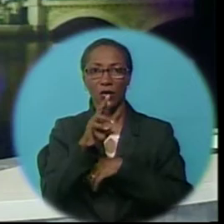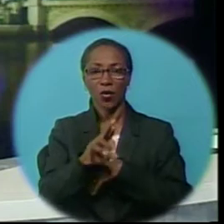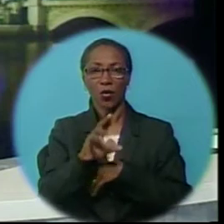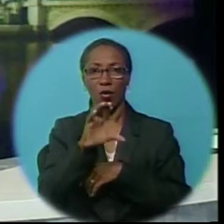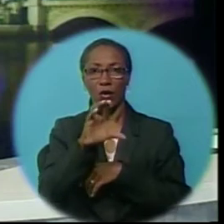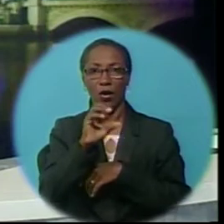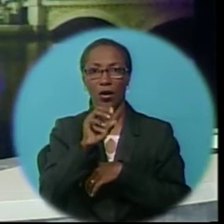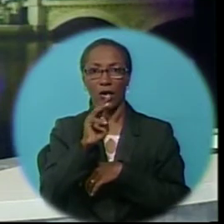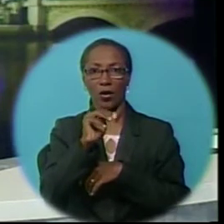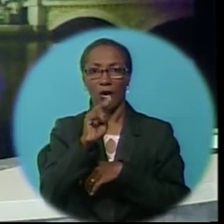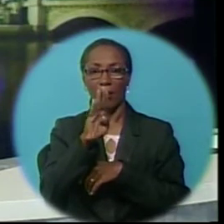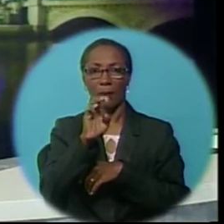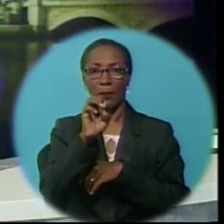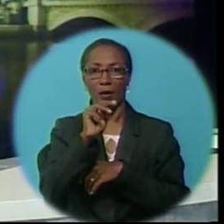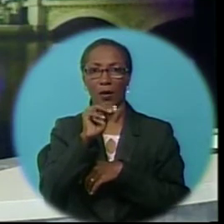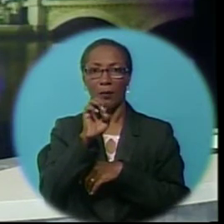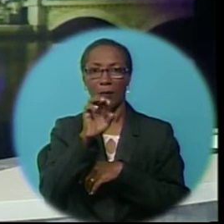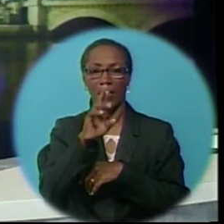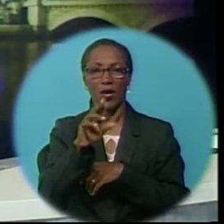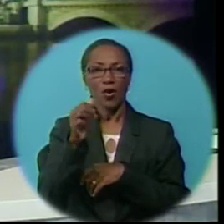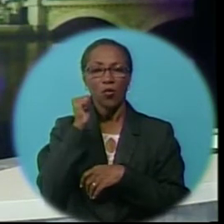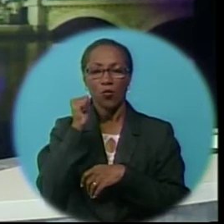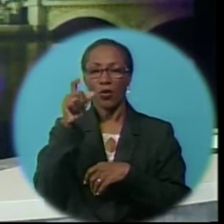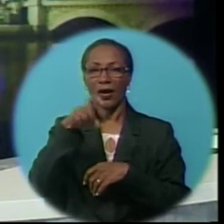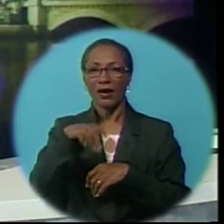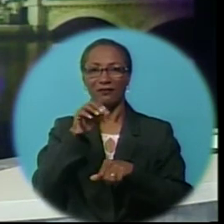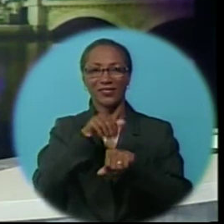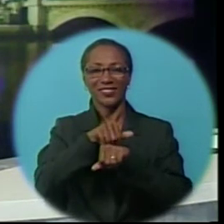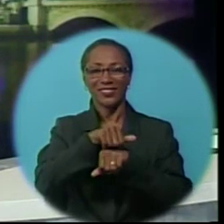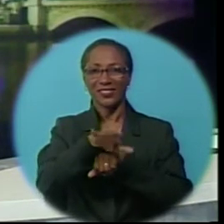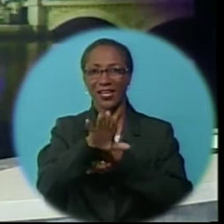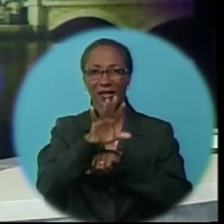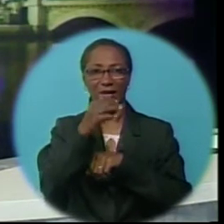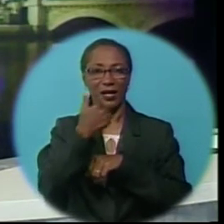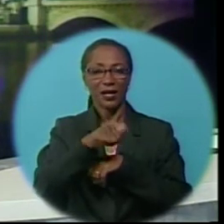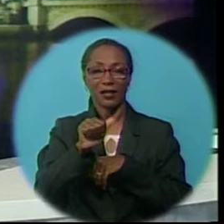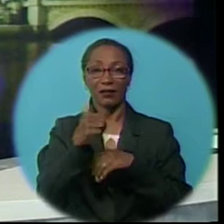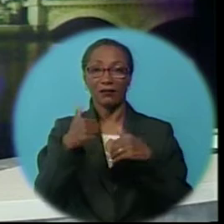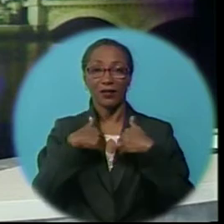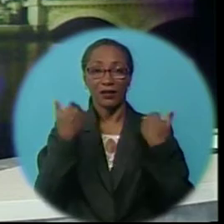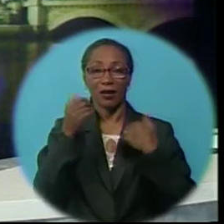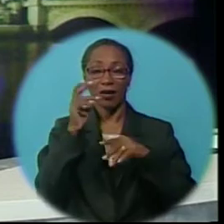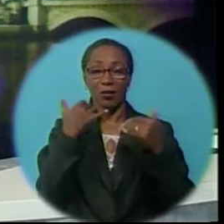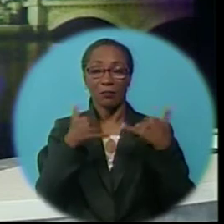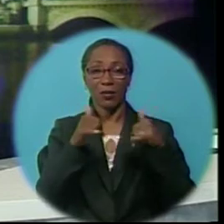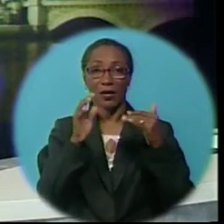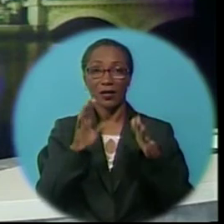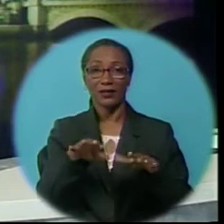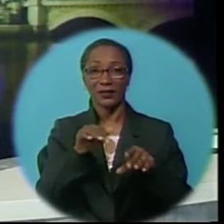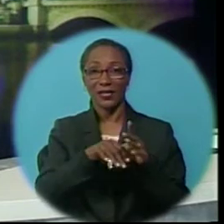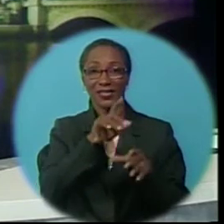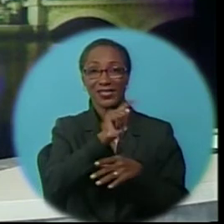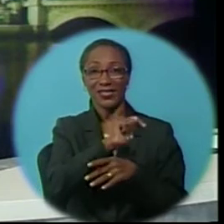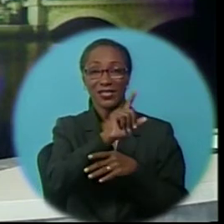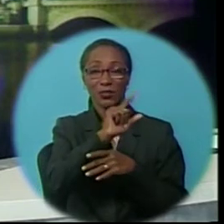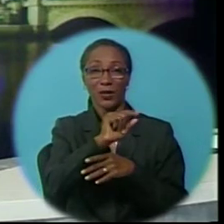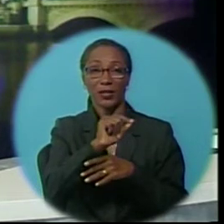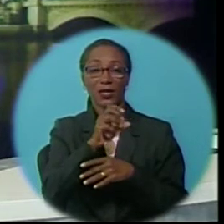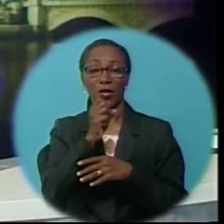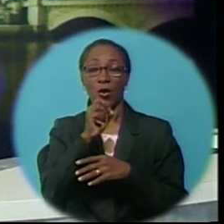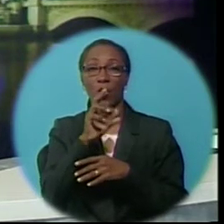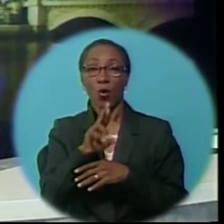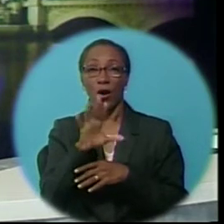Guardian General Youth Team in either the Sagicor General T20 and 50 overs competitions or in the Division 1 three-day